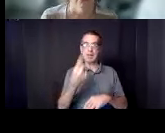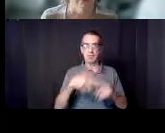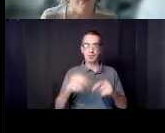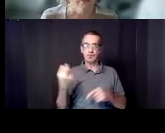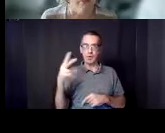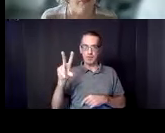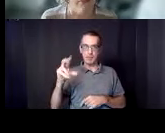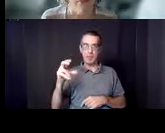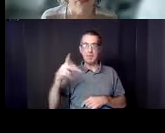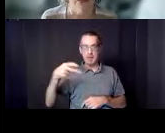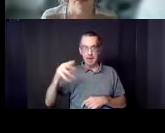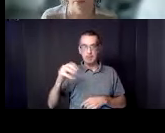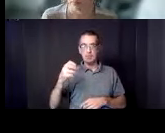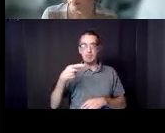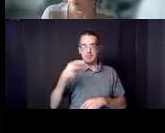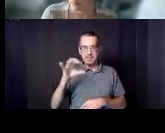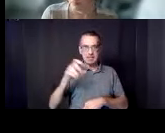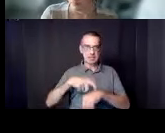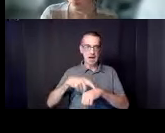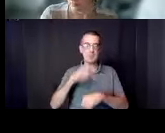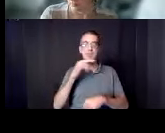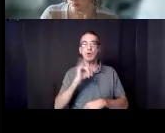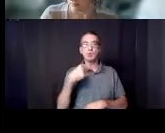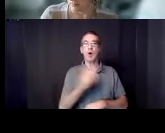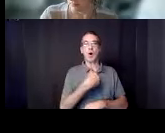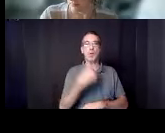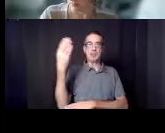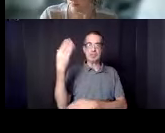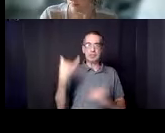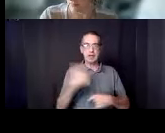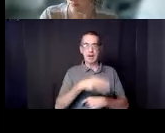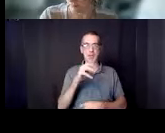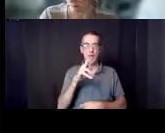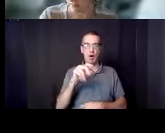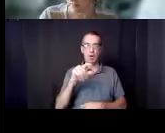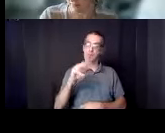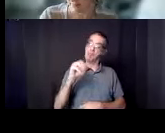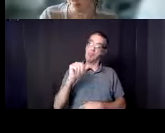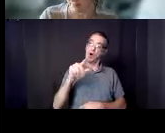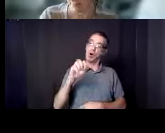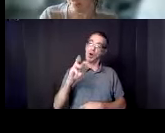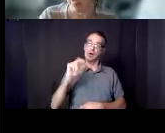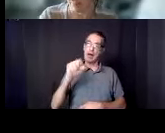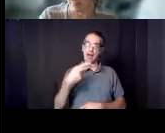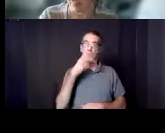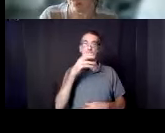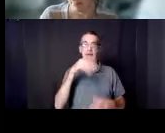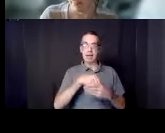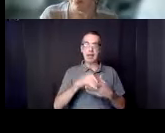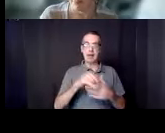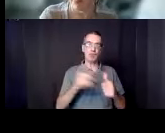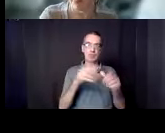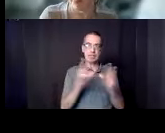12 p.m. Pacific time. And that's also our presenter today, Marlo Nash, is going to be with us in that first